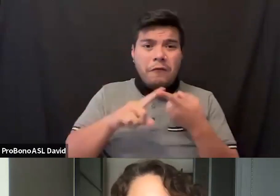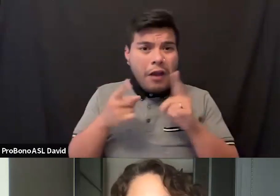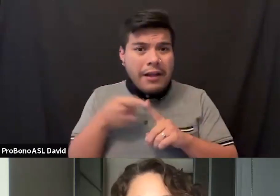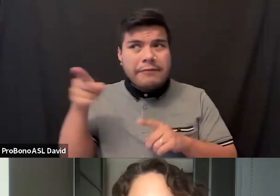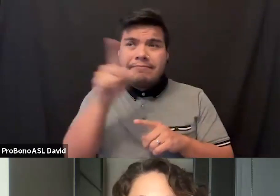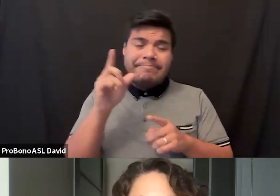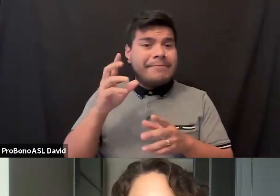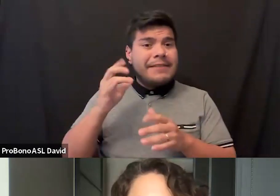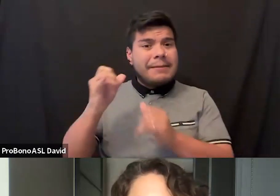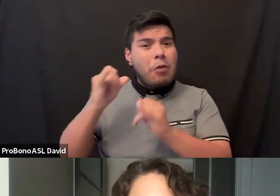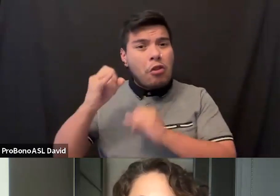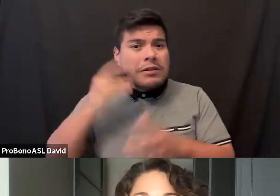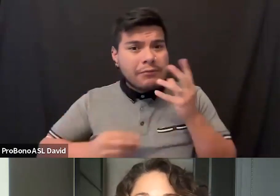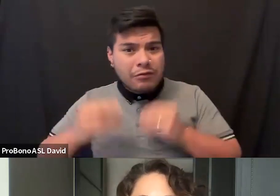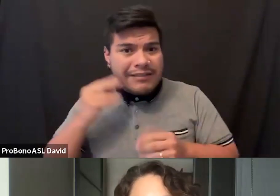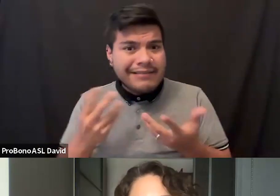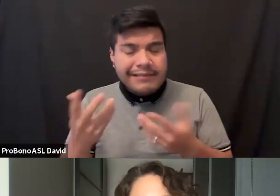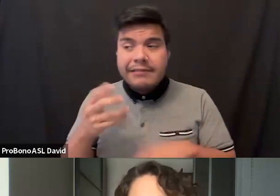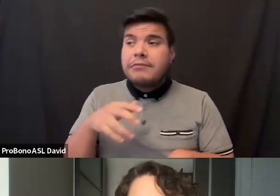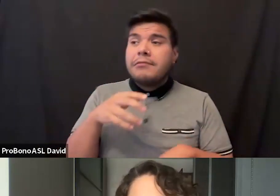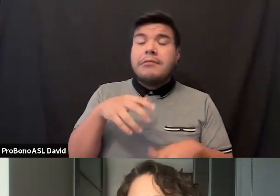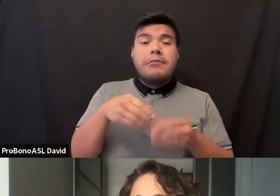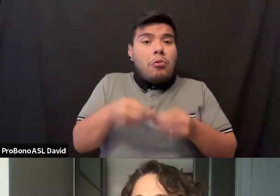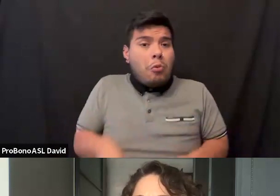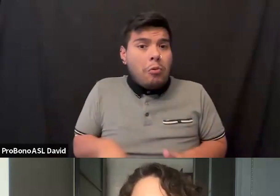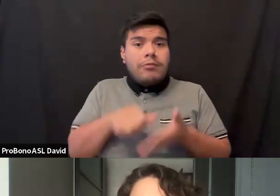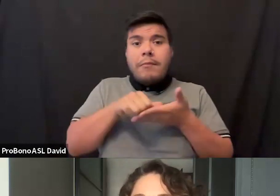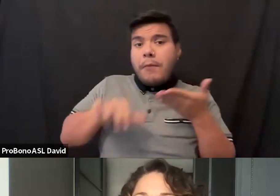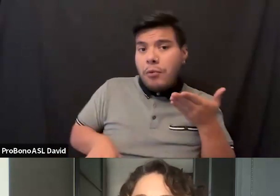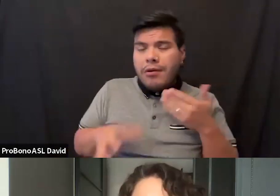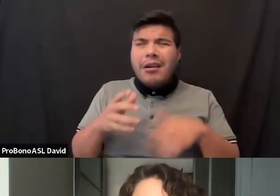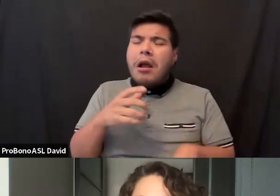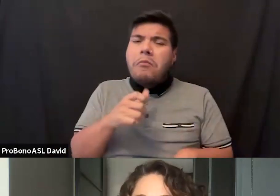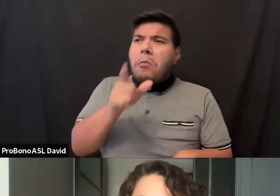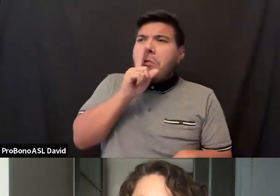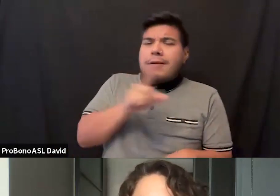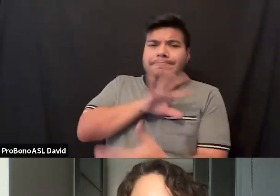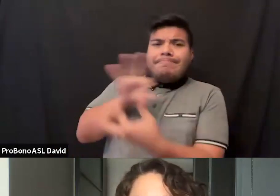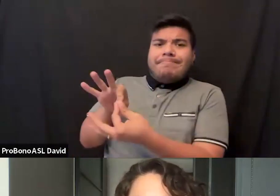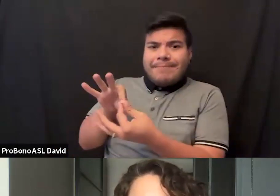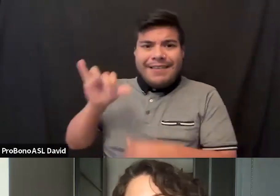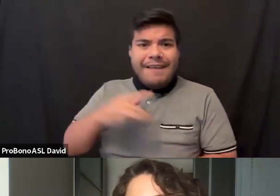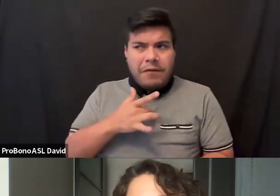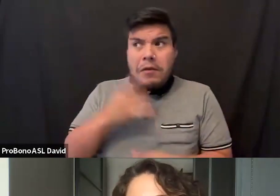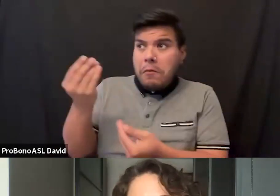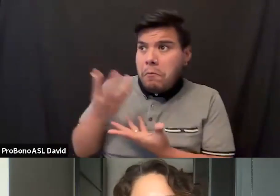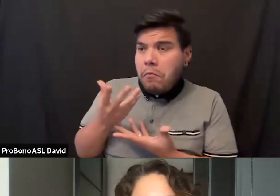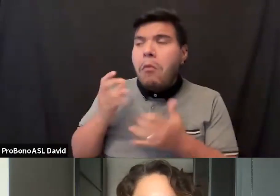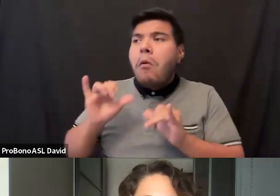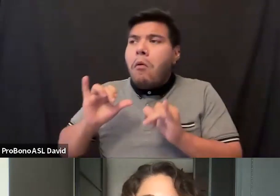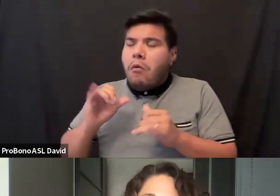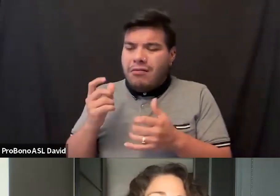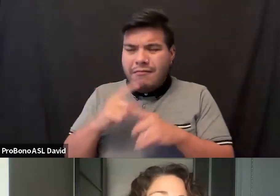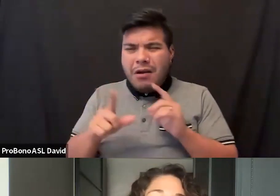some pregnancy or make some abortion and how sad they were. And I could not connect it with the feeling they told me about. And in that moment, I